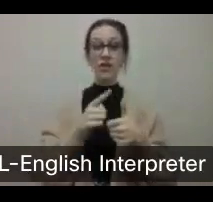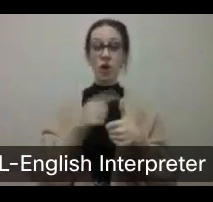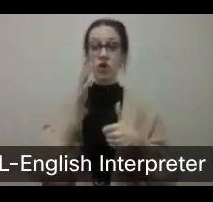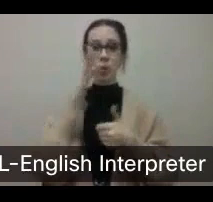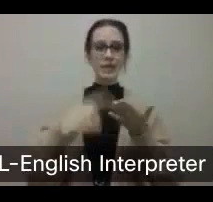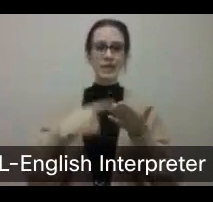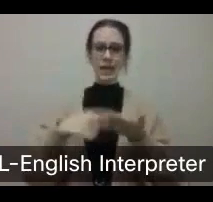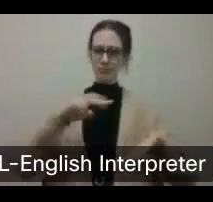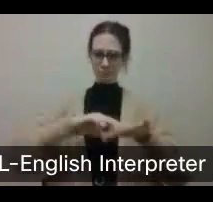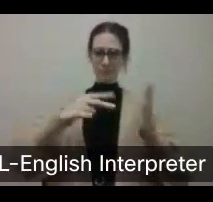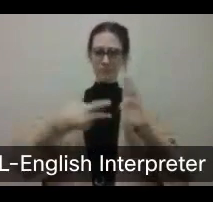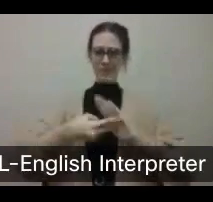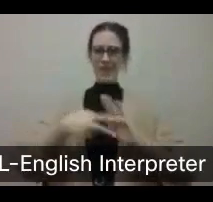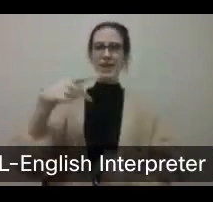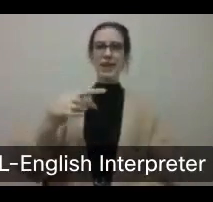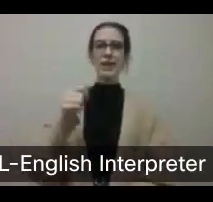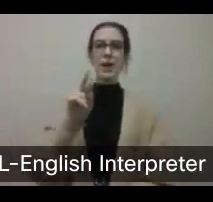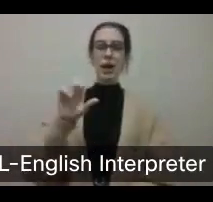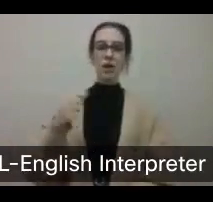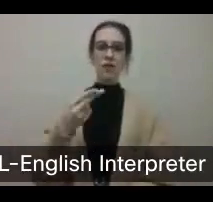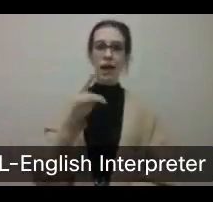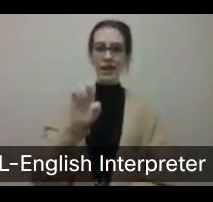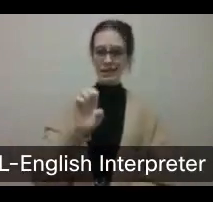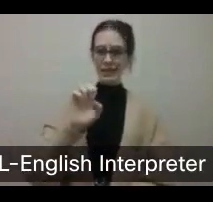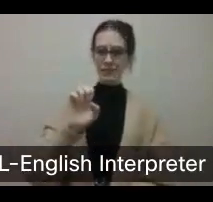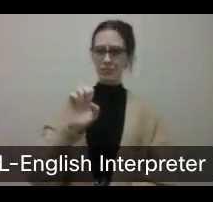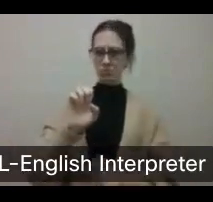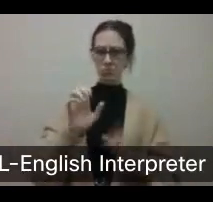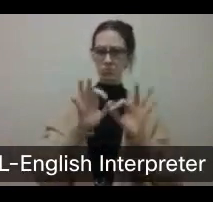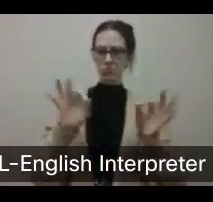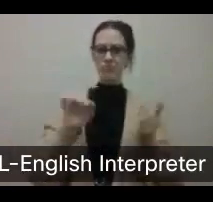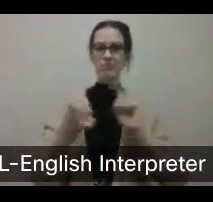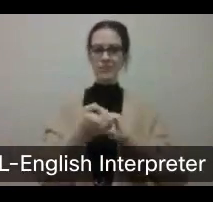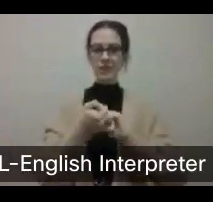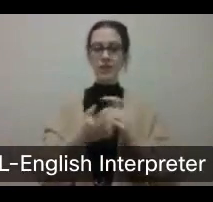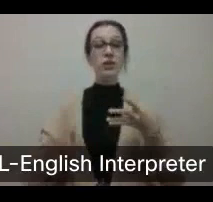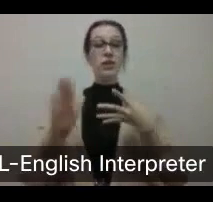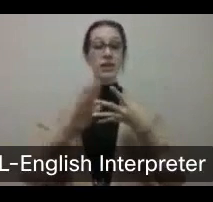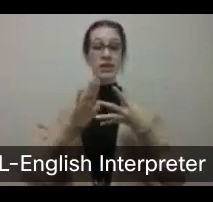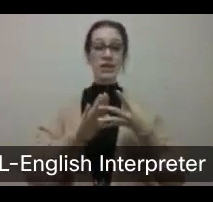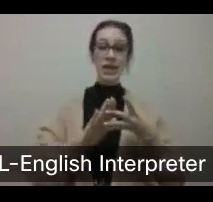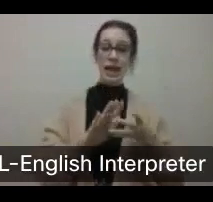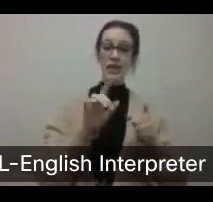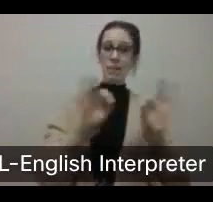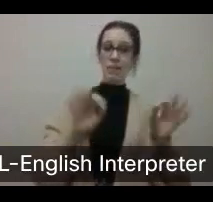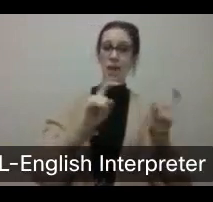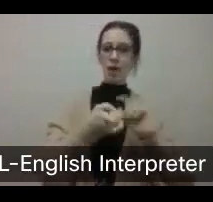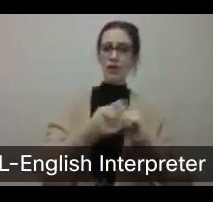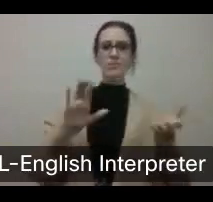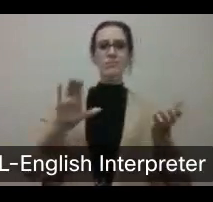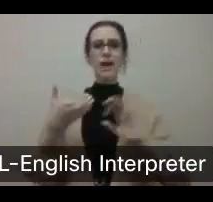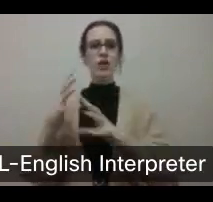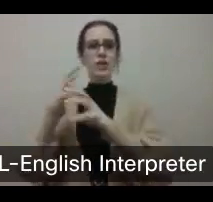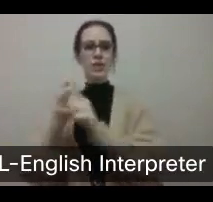we mean by paraphrasing and why we do it. Then we're going to look at the difference between paraphrasing and summarizing. We're also going to